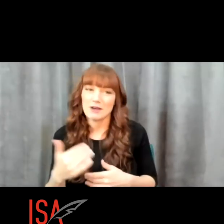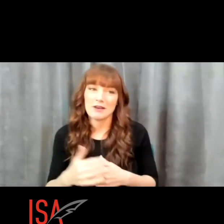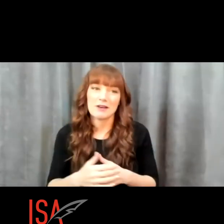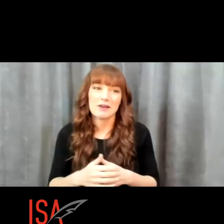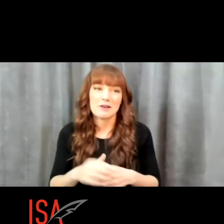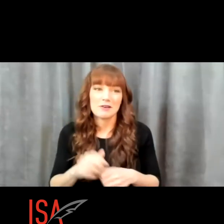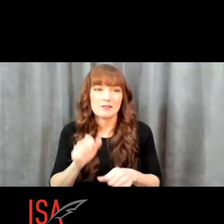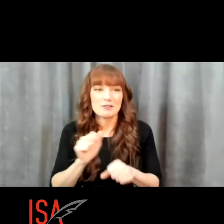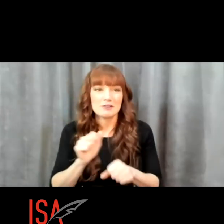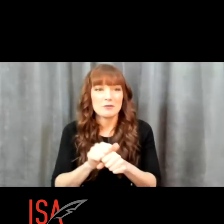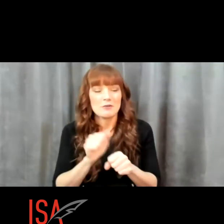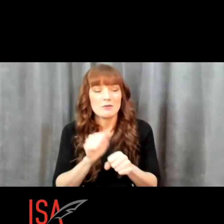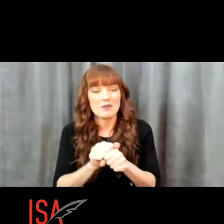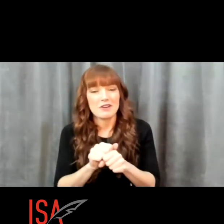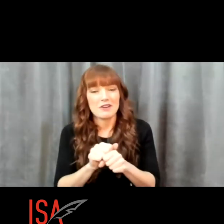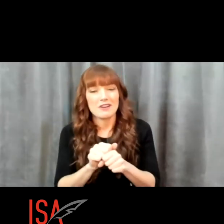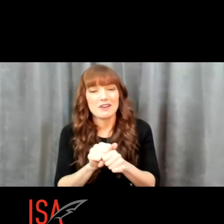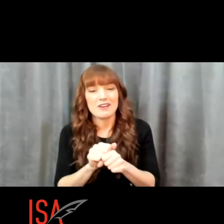with